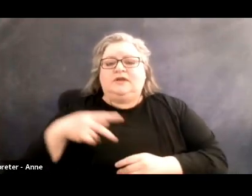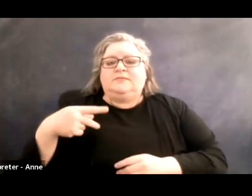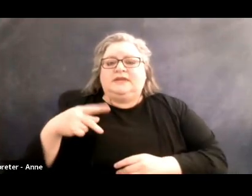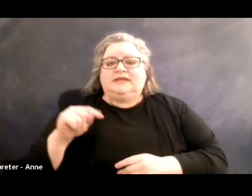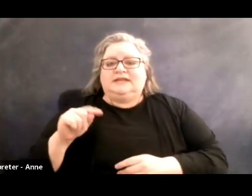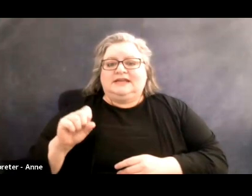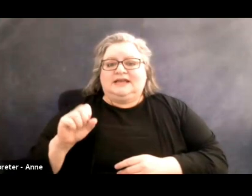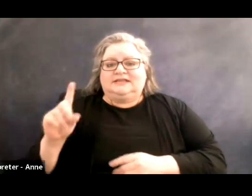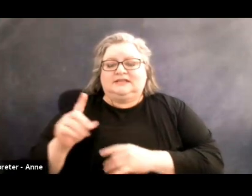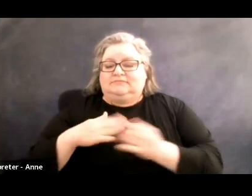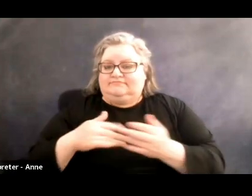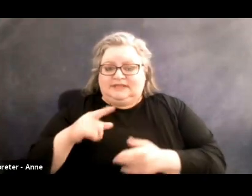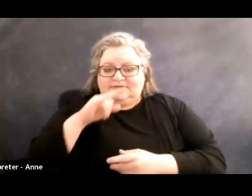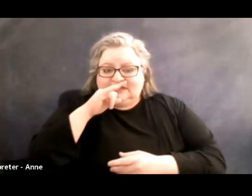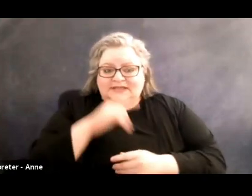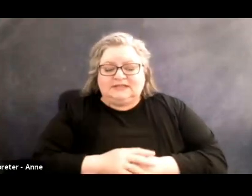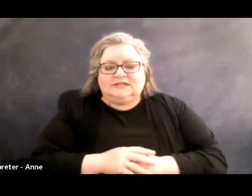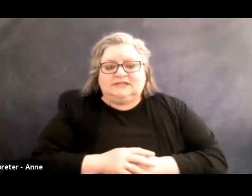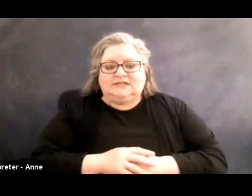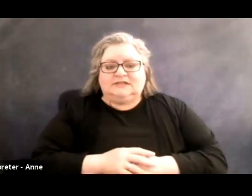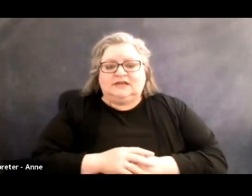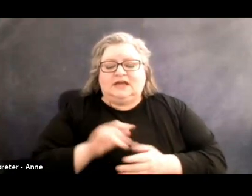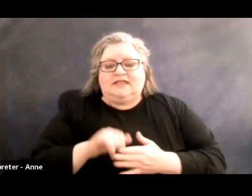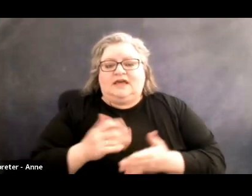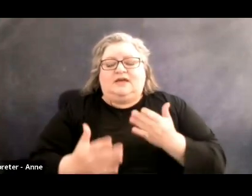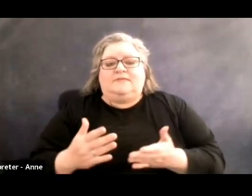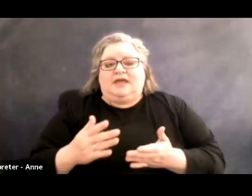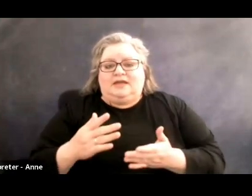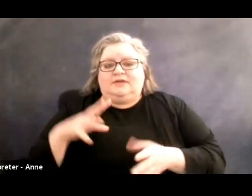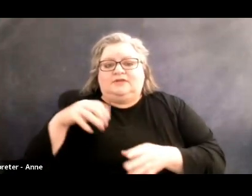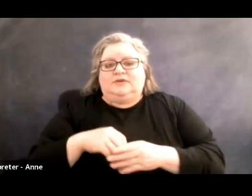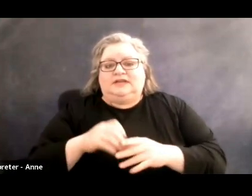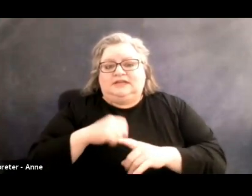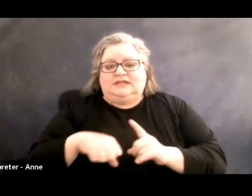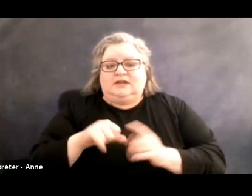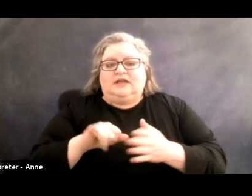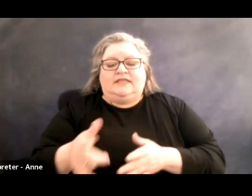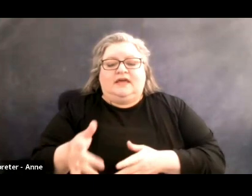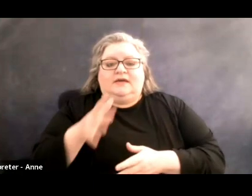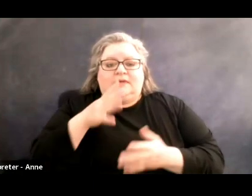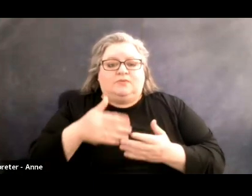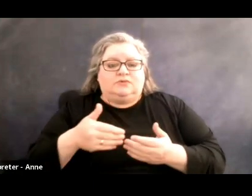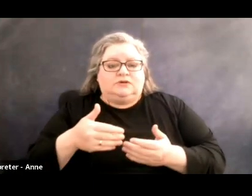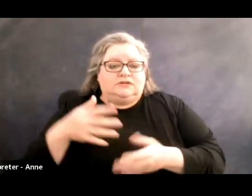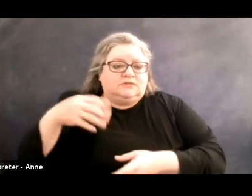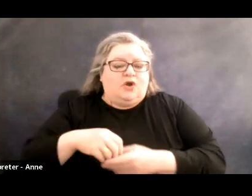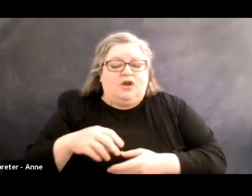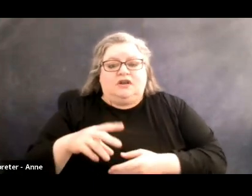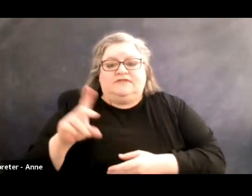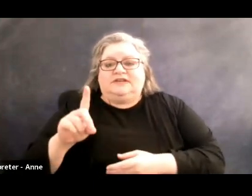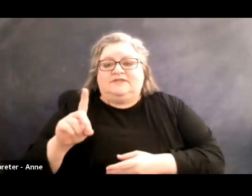PTSD, even in kids that might have been in a situation where mom was a part of domestic